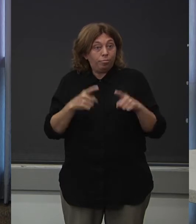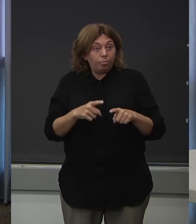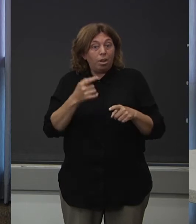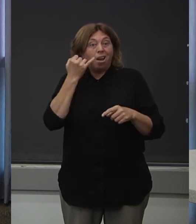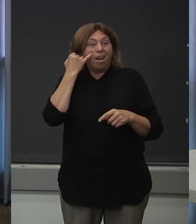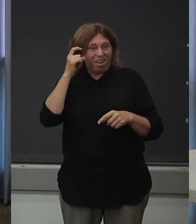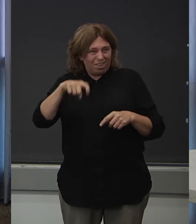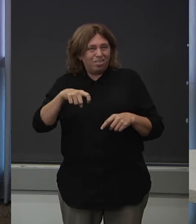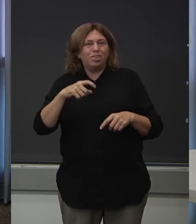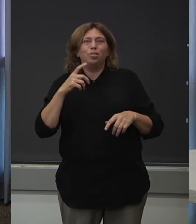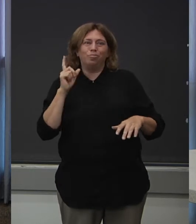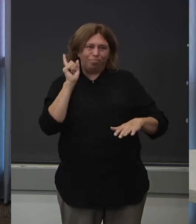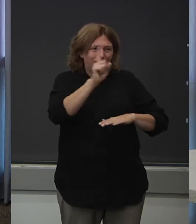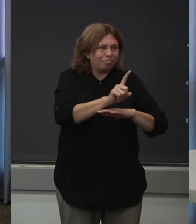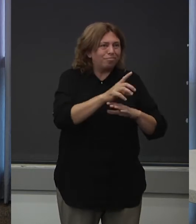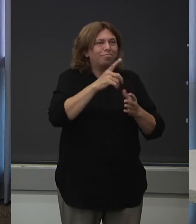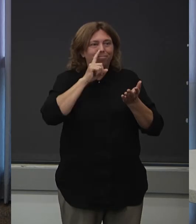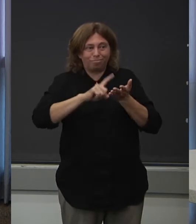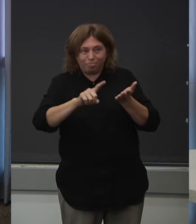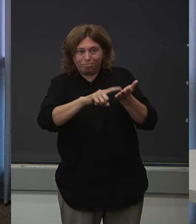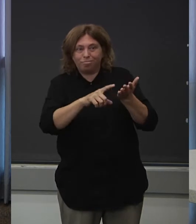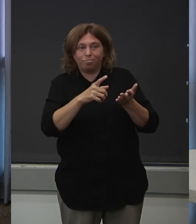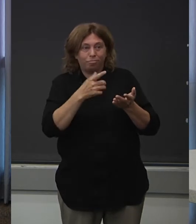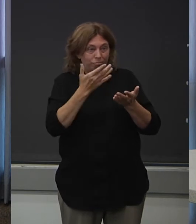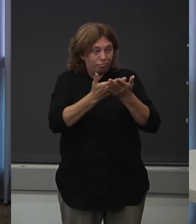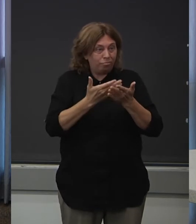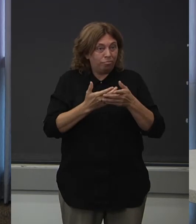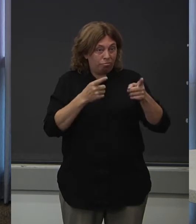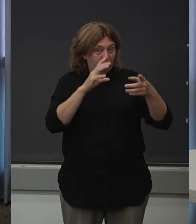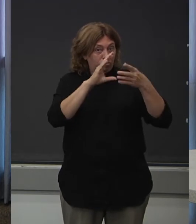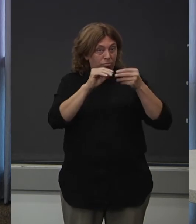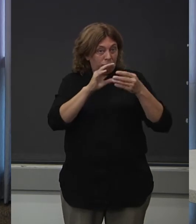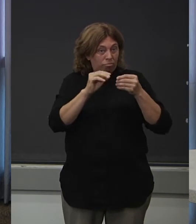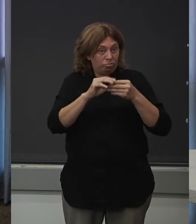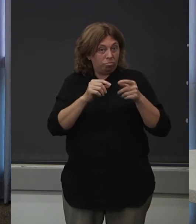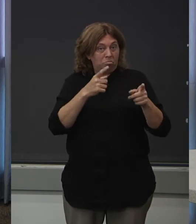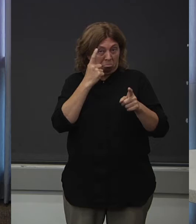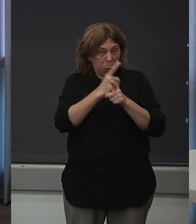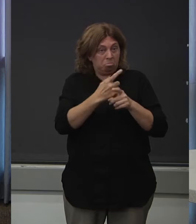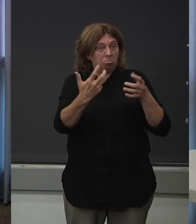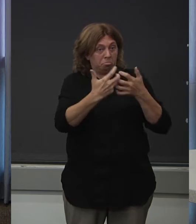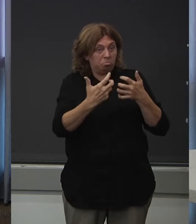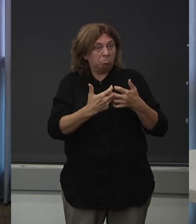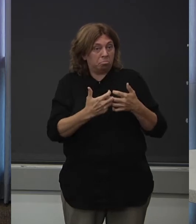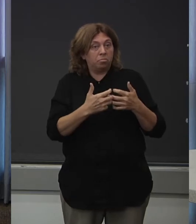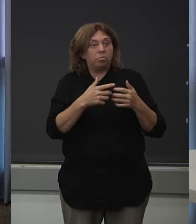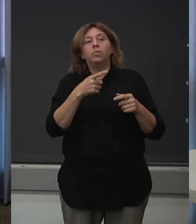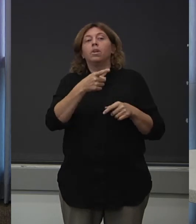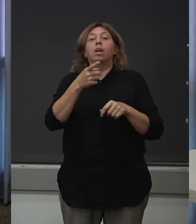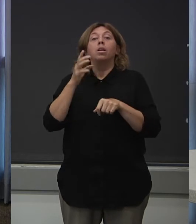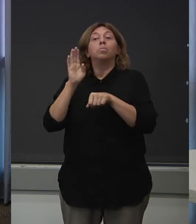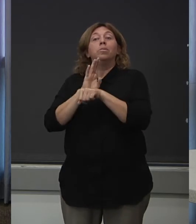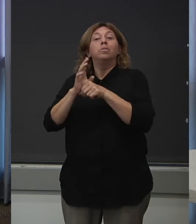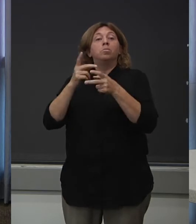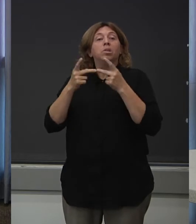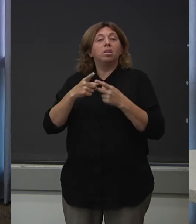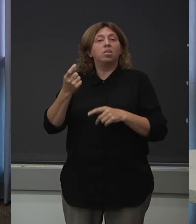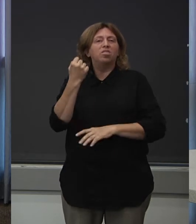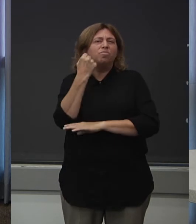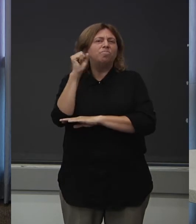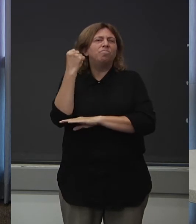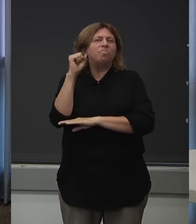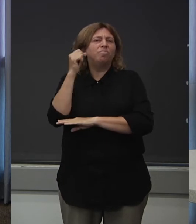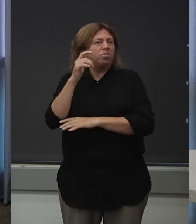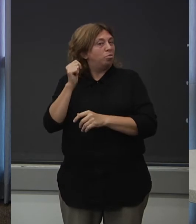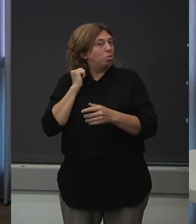gotten a straight story, or more likely where a business has refused to engage, or frankly where the business has simply told